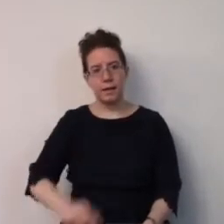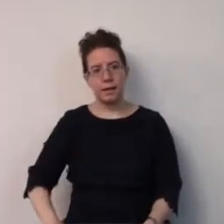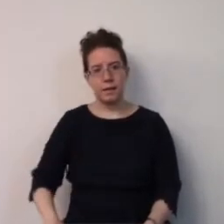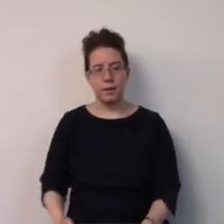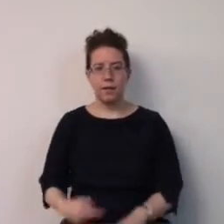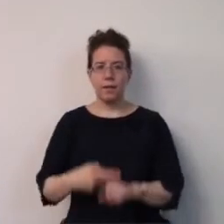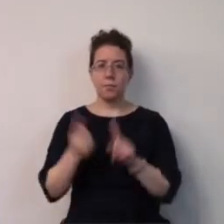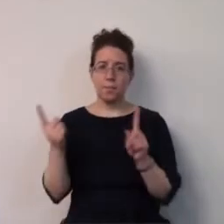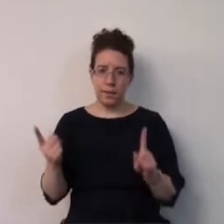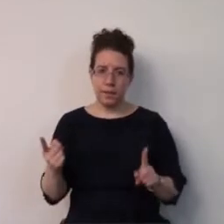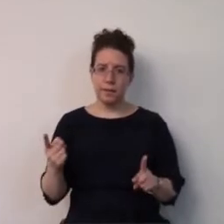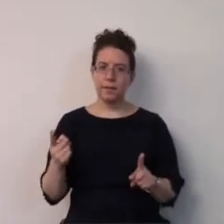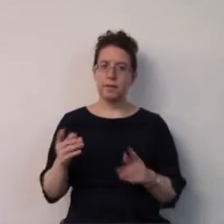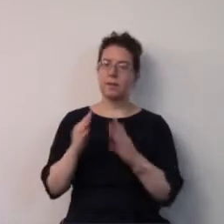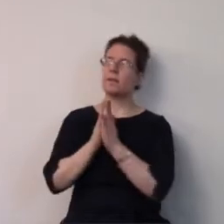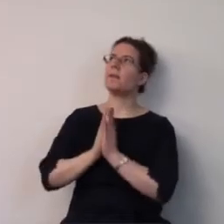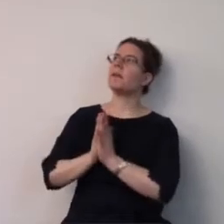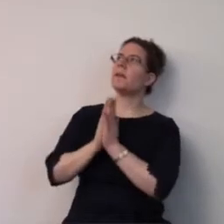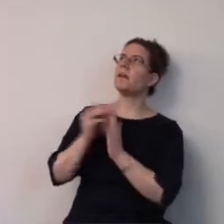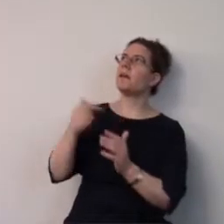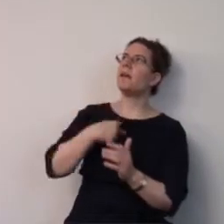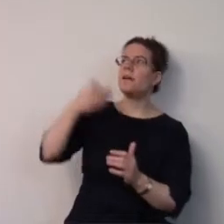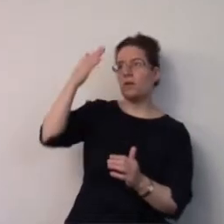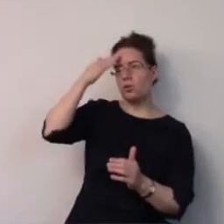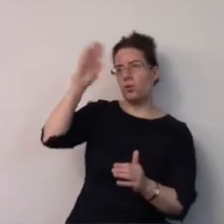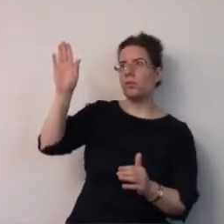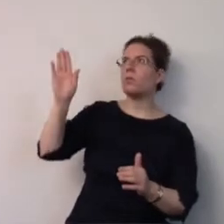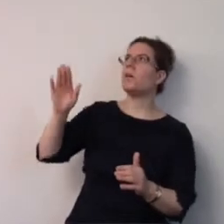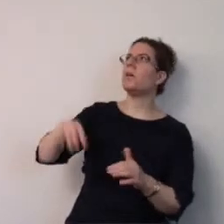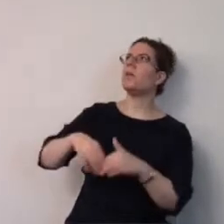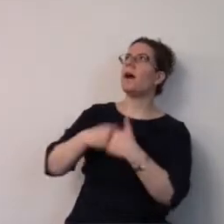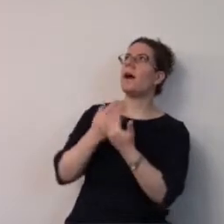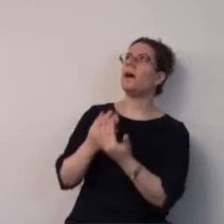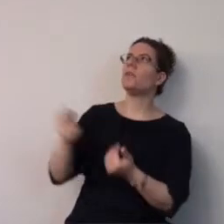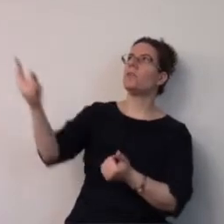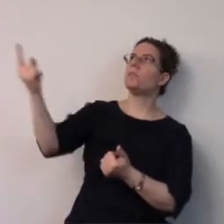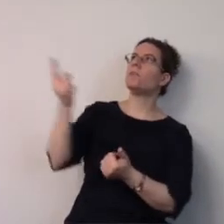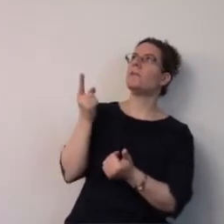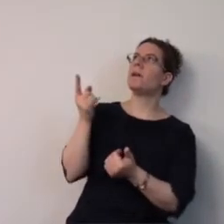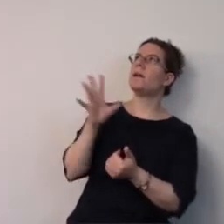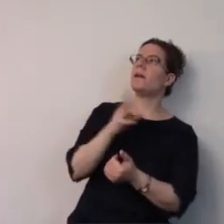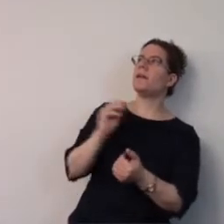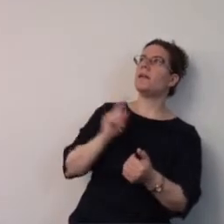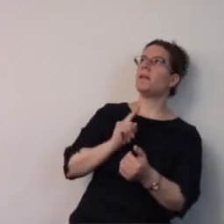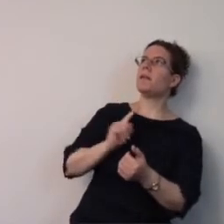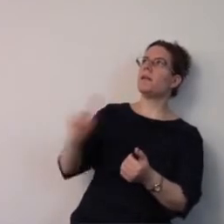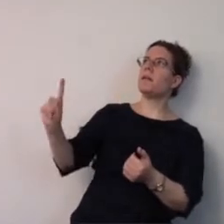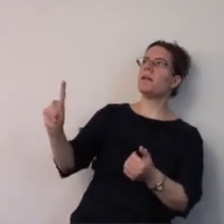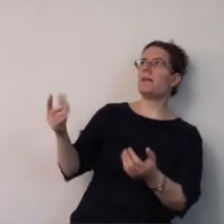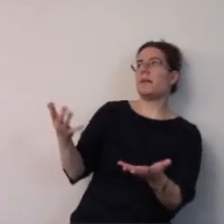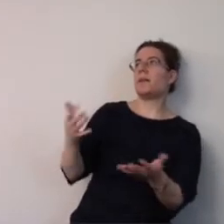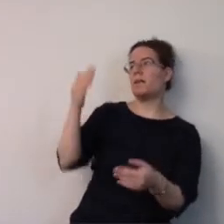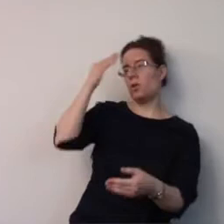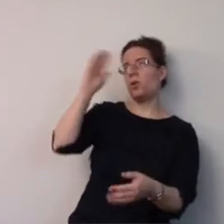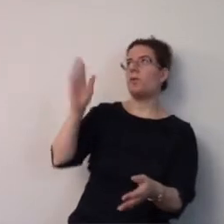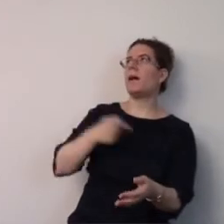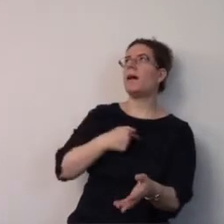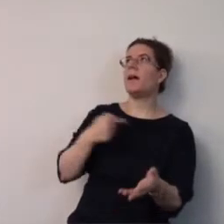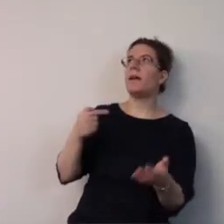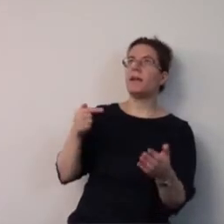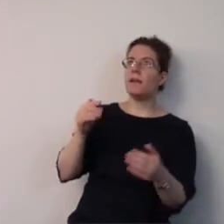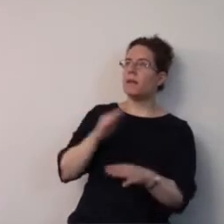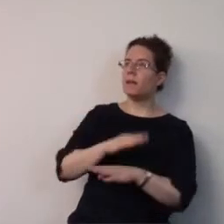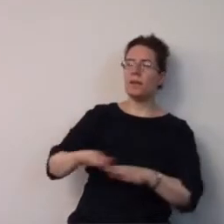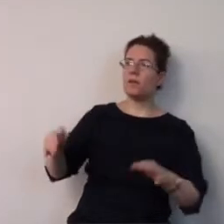people that cannot be numbered nor counted for multitude. Give, therefore, thy servant an understanding heart to judge